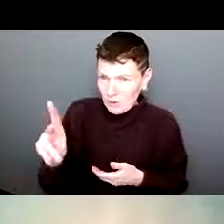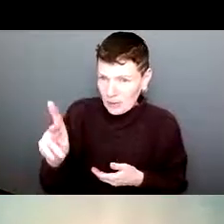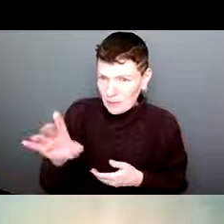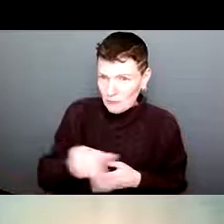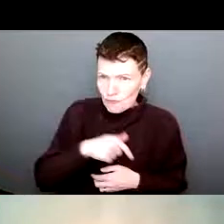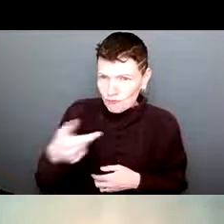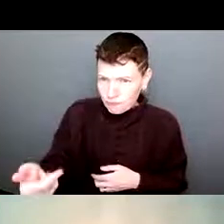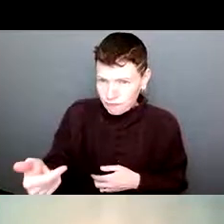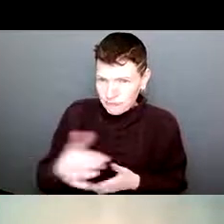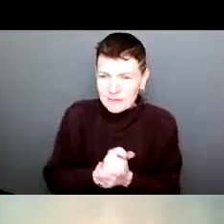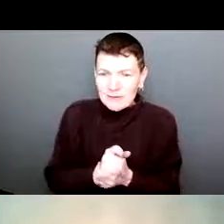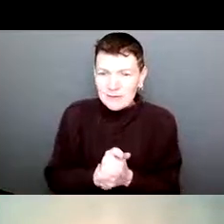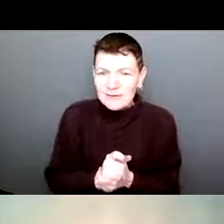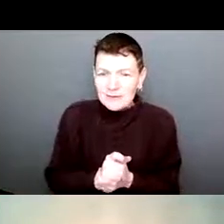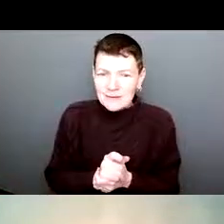floor over to him.